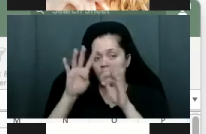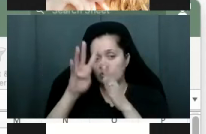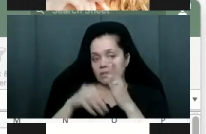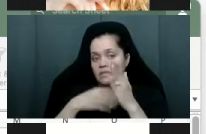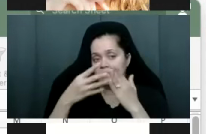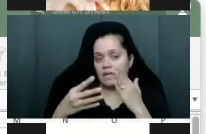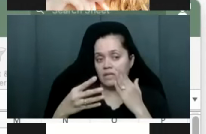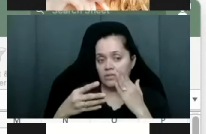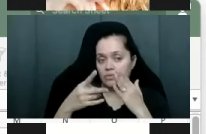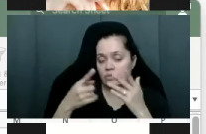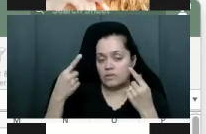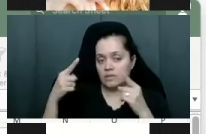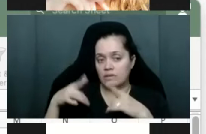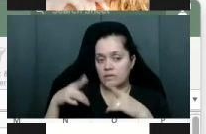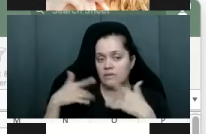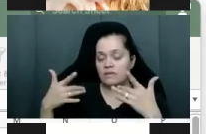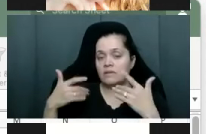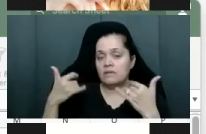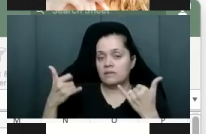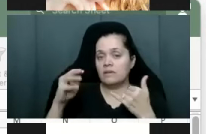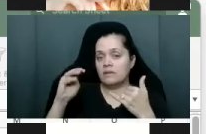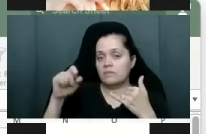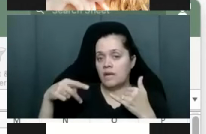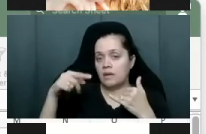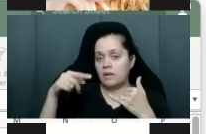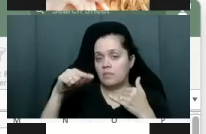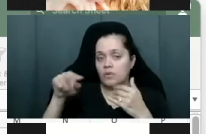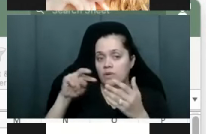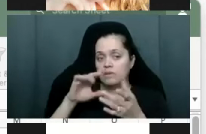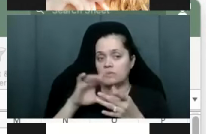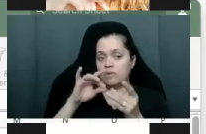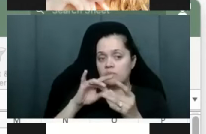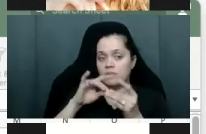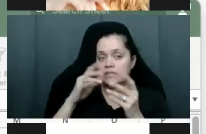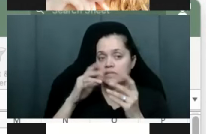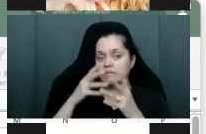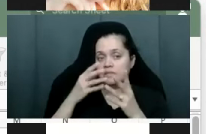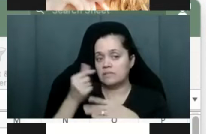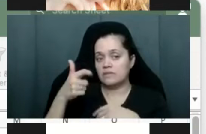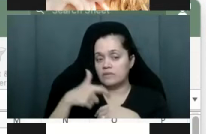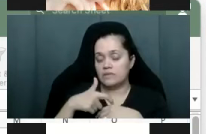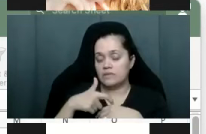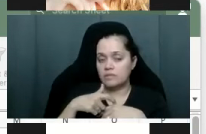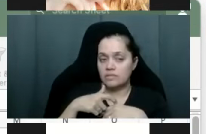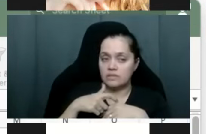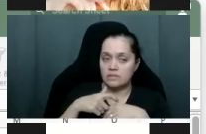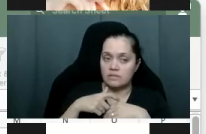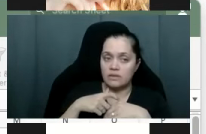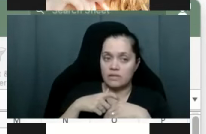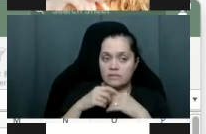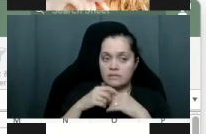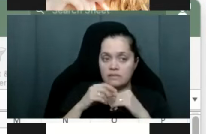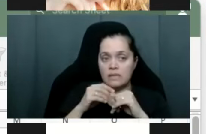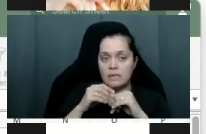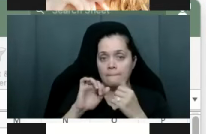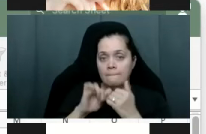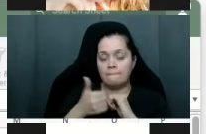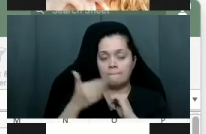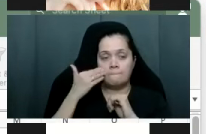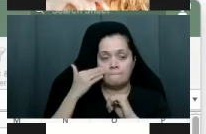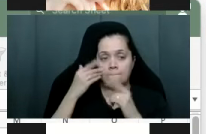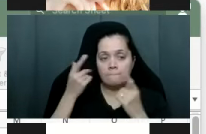of events. And map quizzes were mentioned a bunch of times. So how do you know what